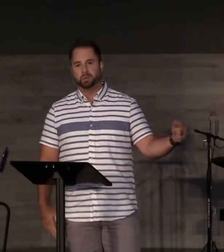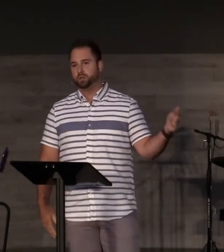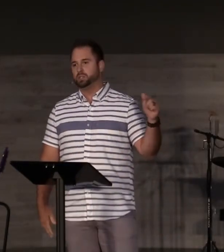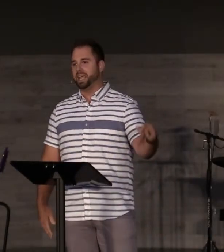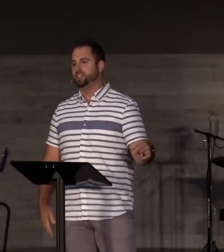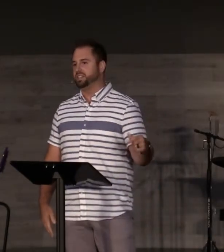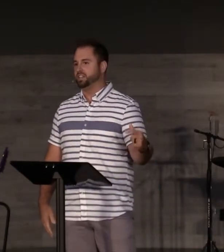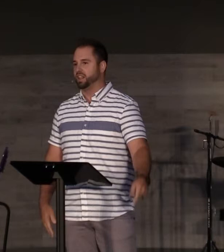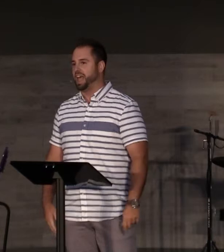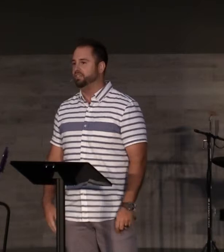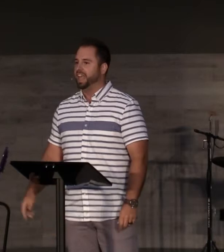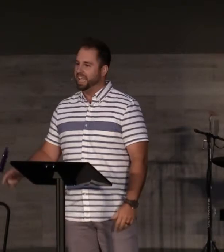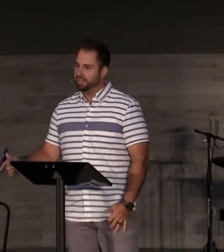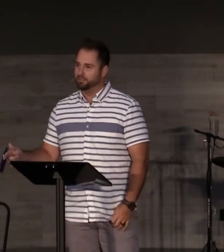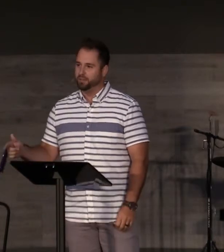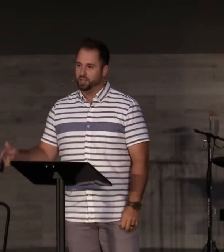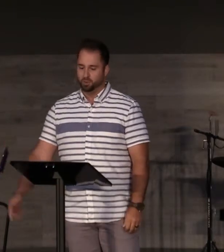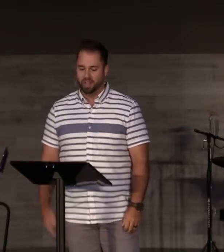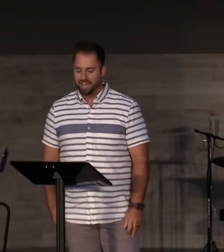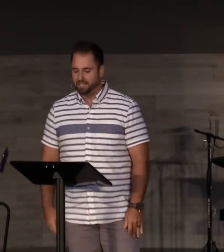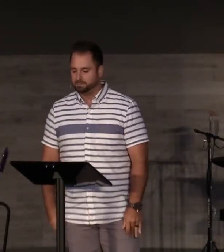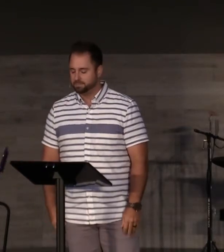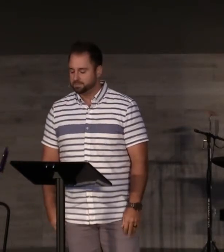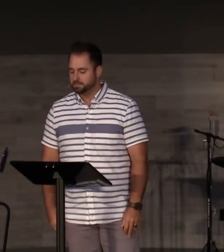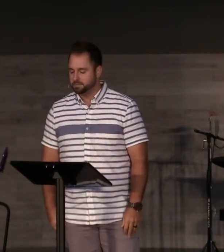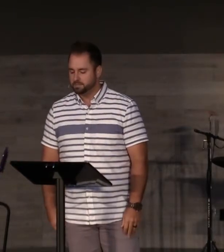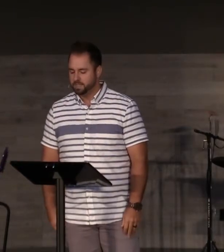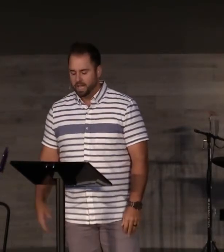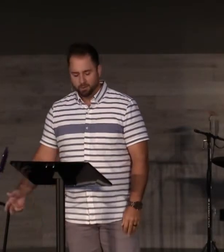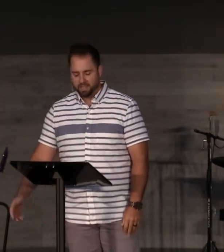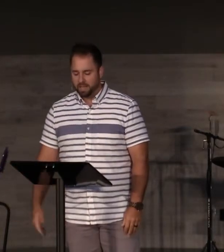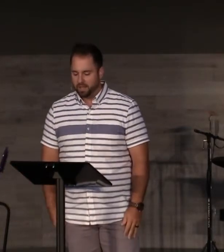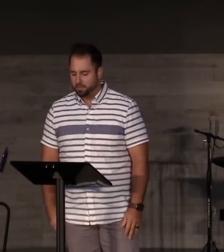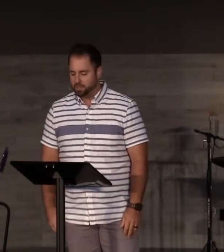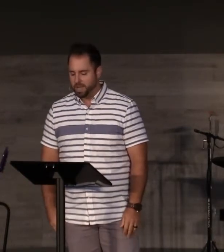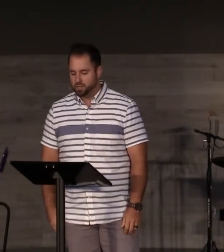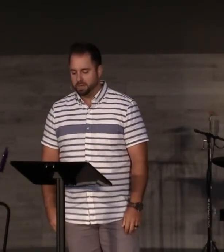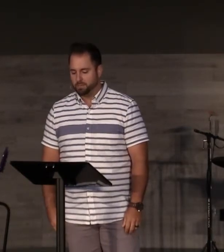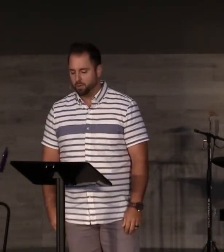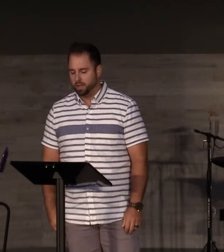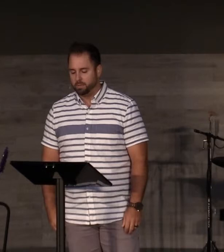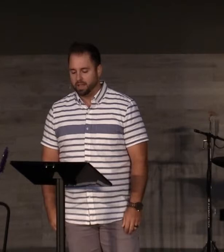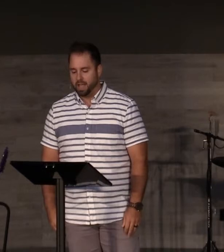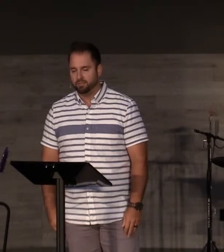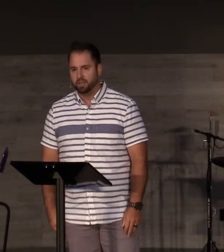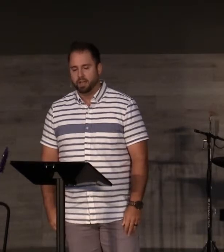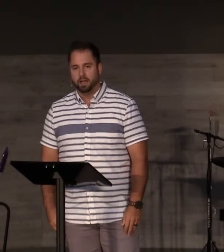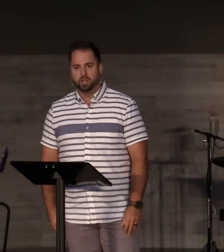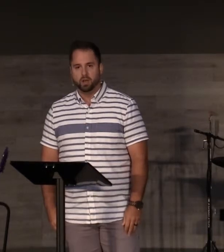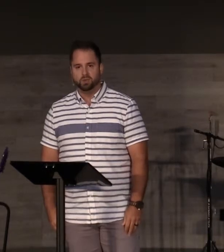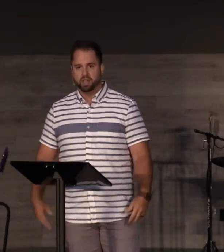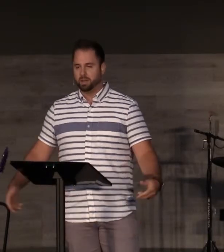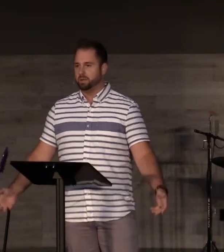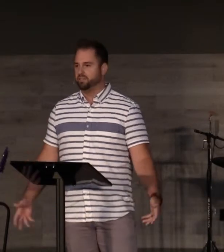will produce patience in your life if you will let Him. When I think about the most patient people in my life,